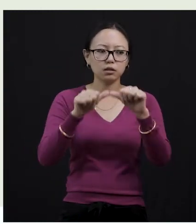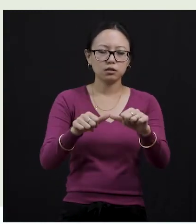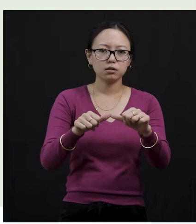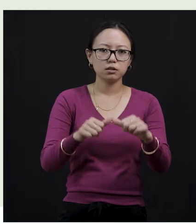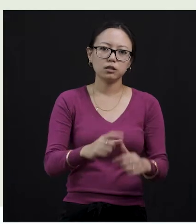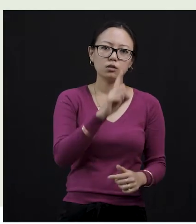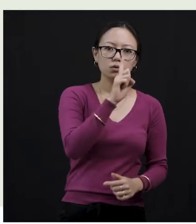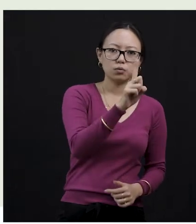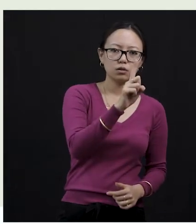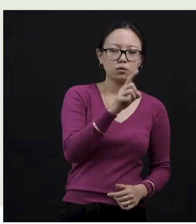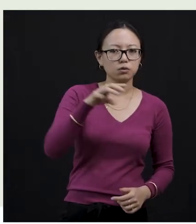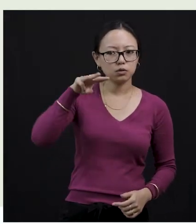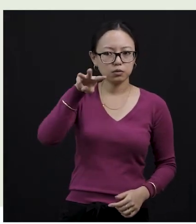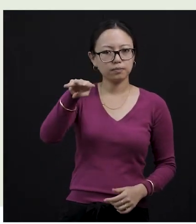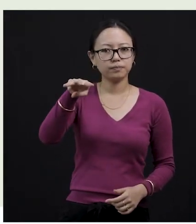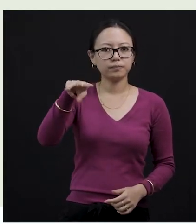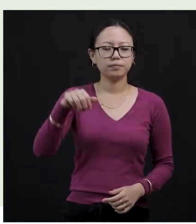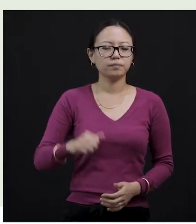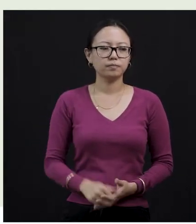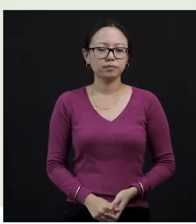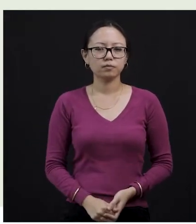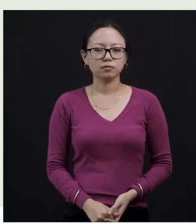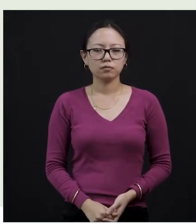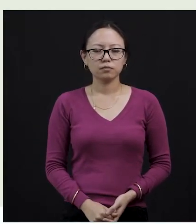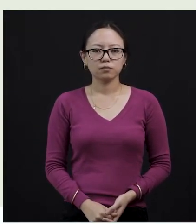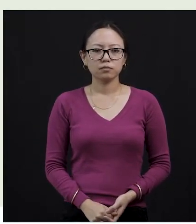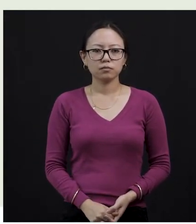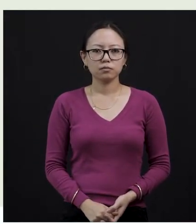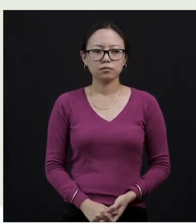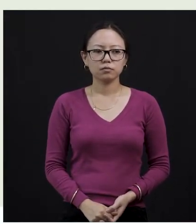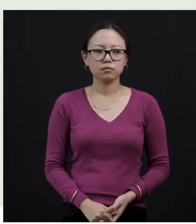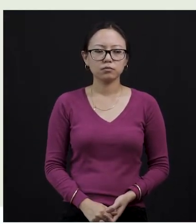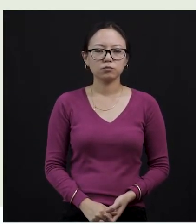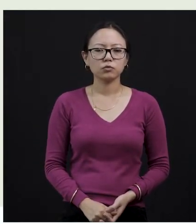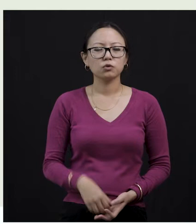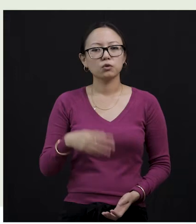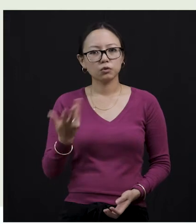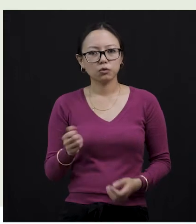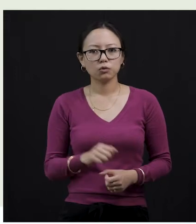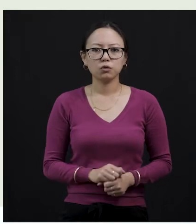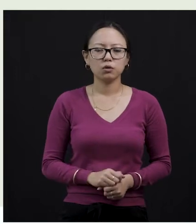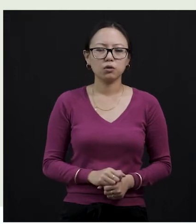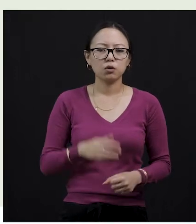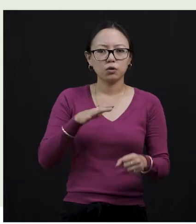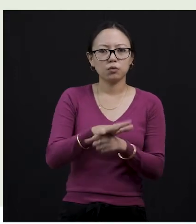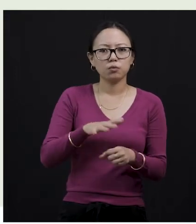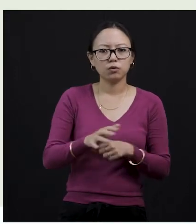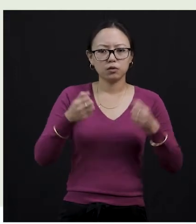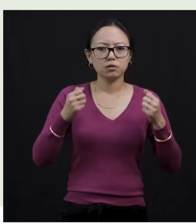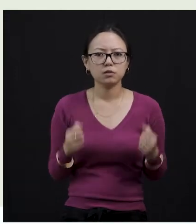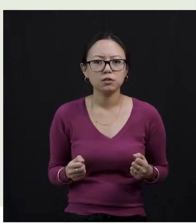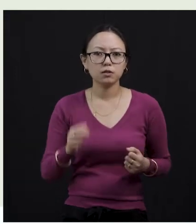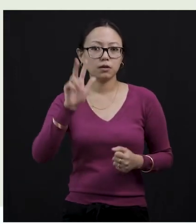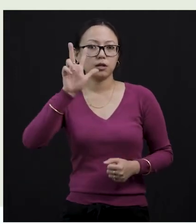the total amount is 1000. Okay, so the cost of 8 wooden chairs, how much it